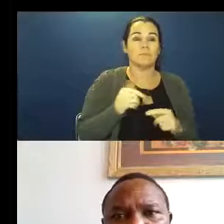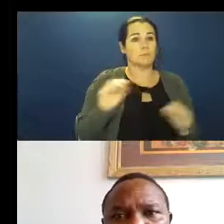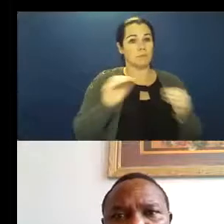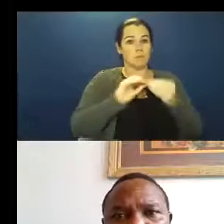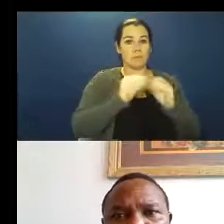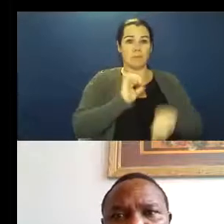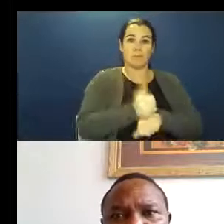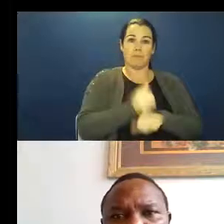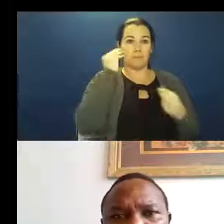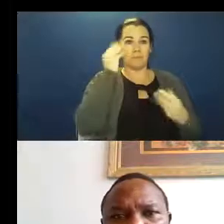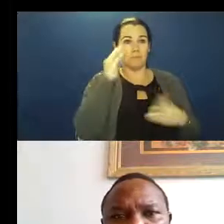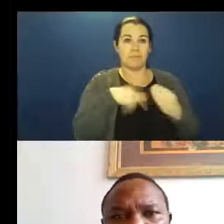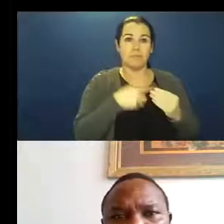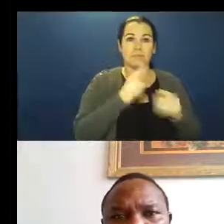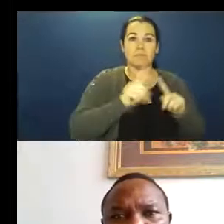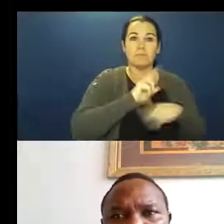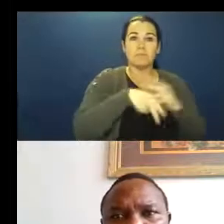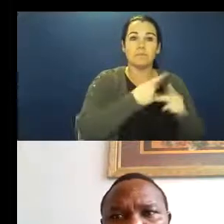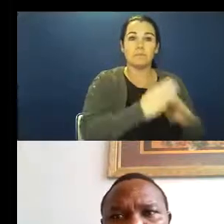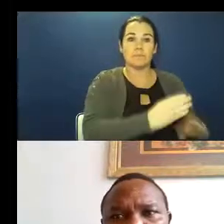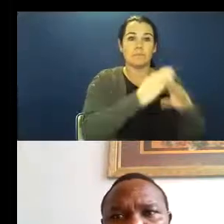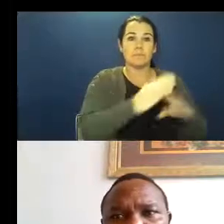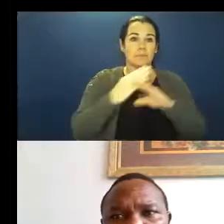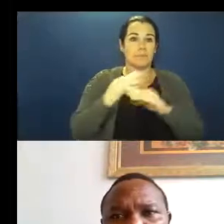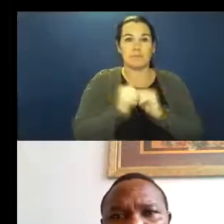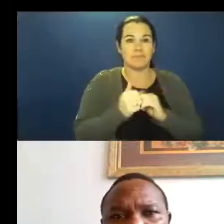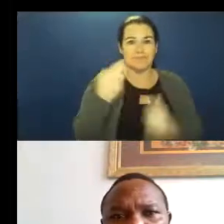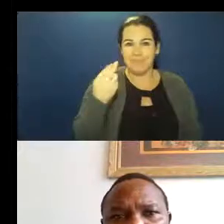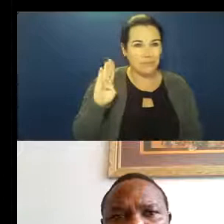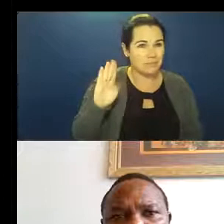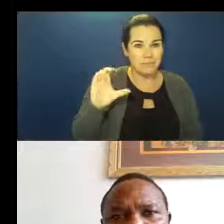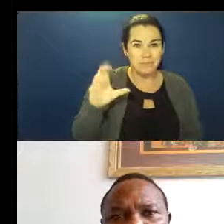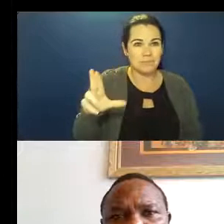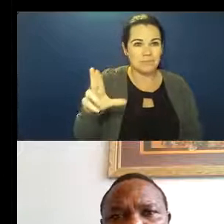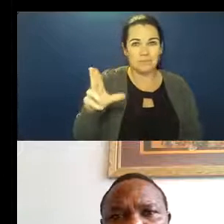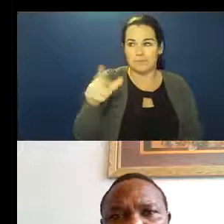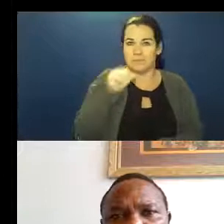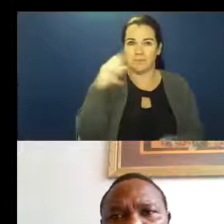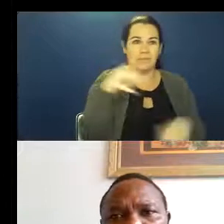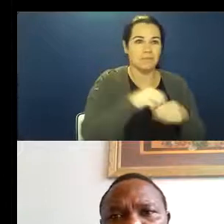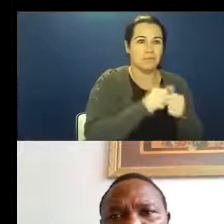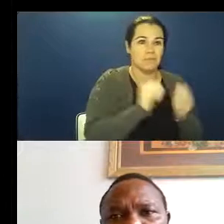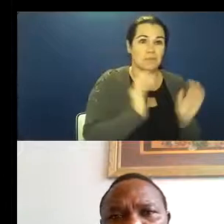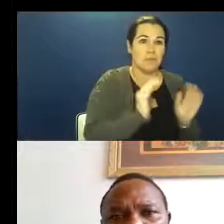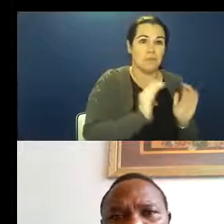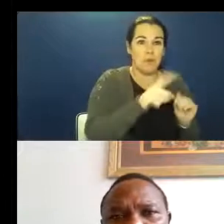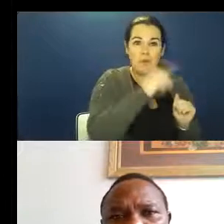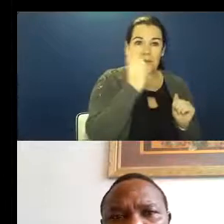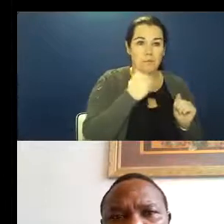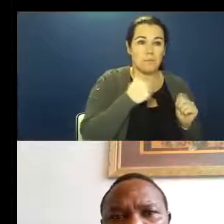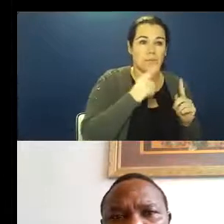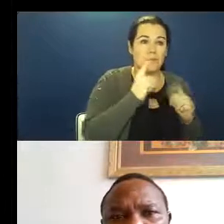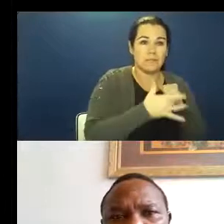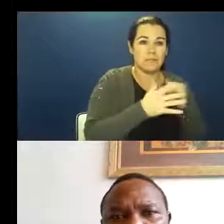barriers to the participation of HBCUs and small African-American tech firms in federal